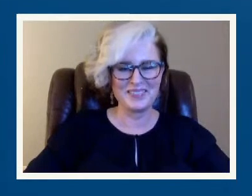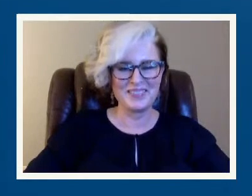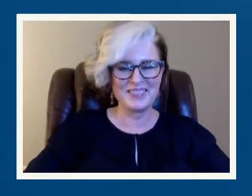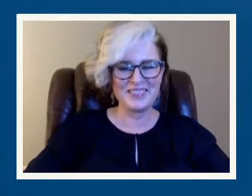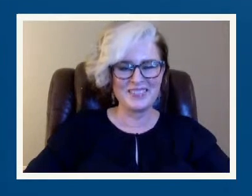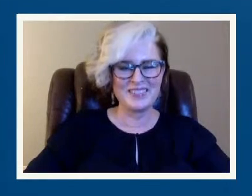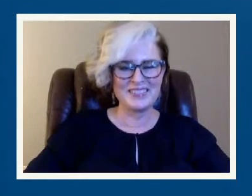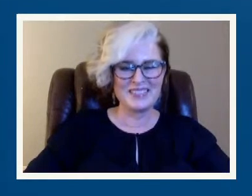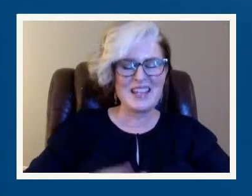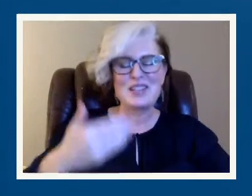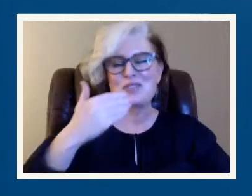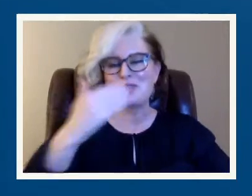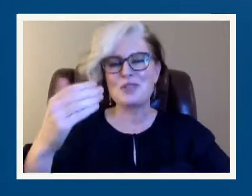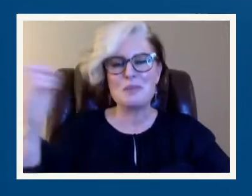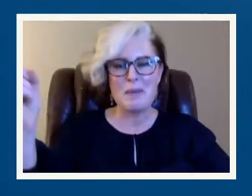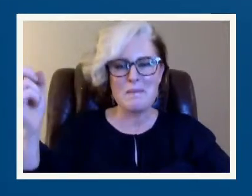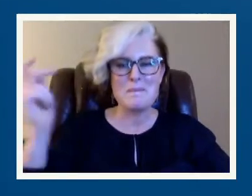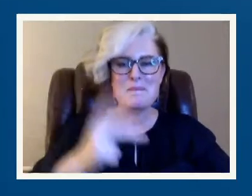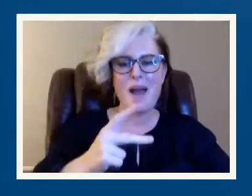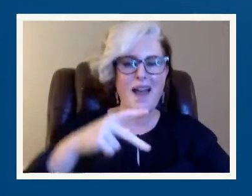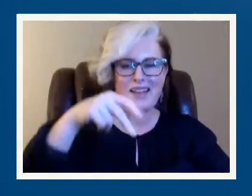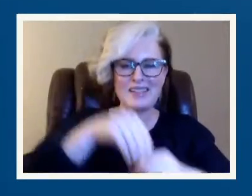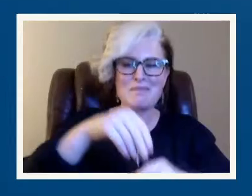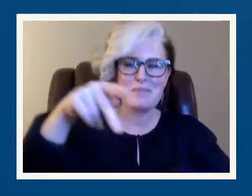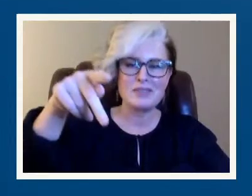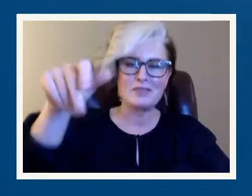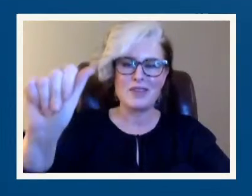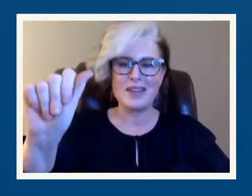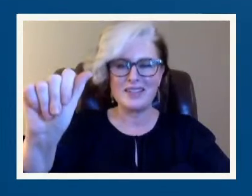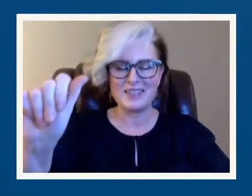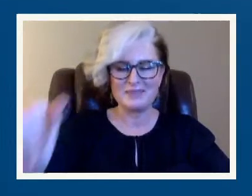It is good to be back in Pennsylvania.